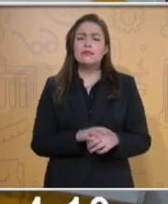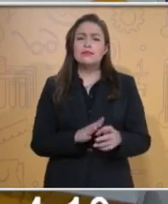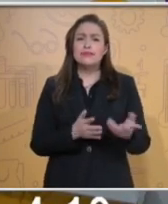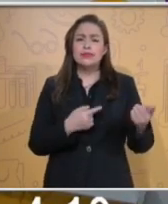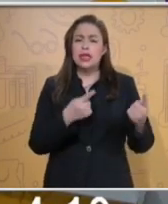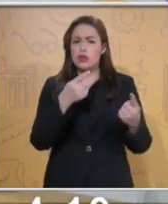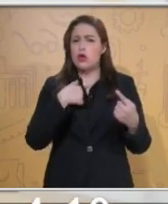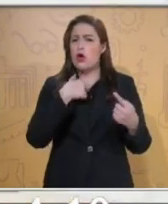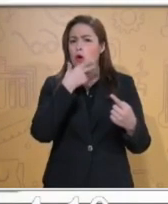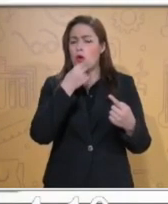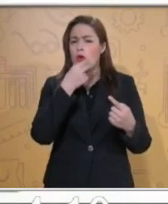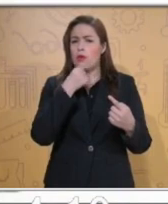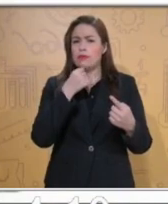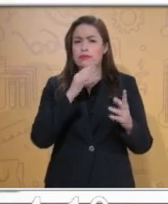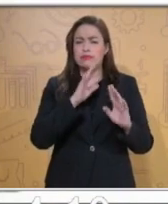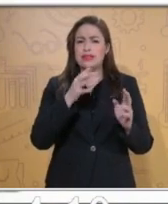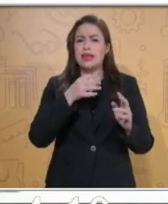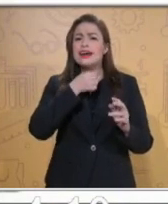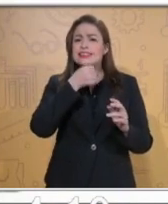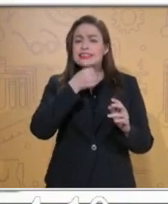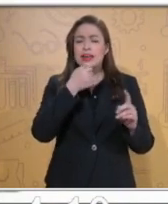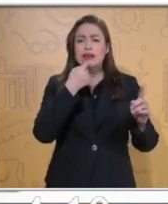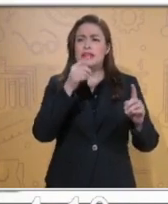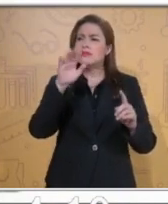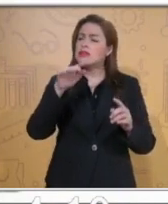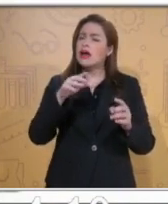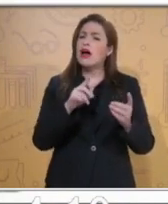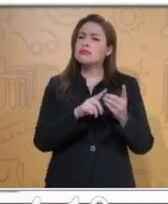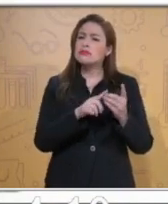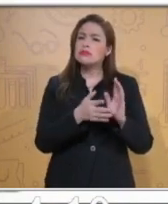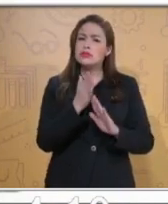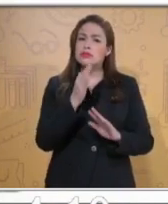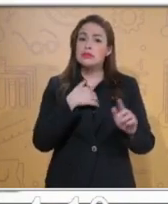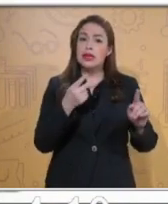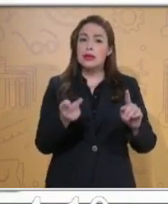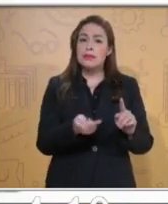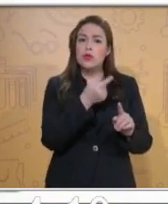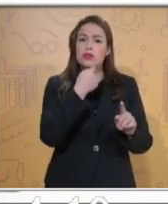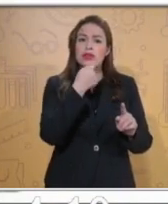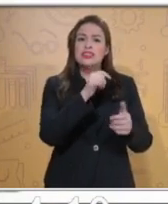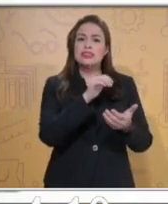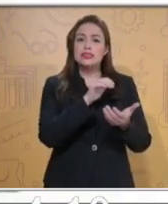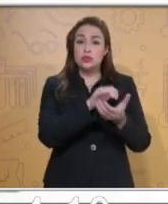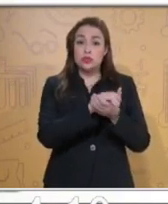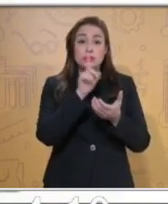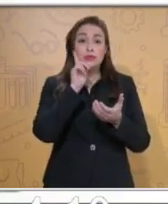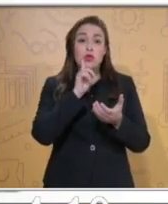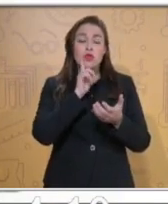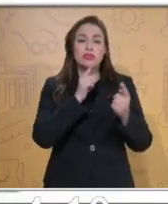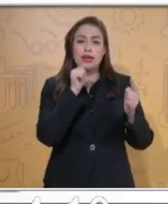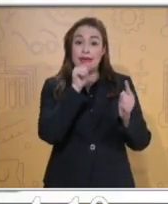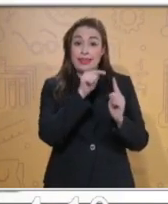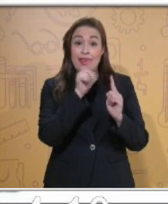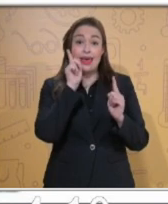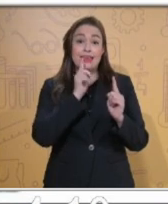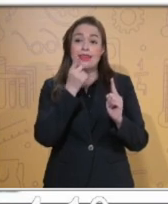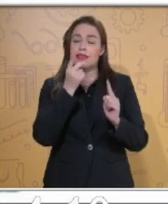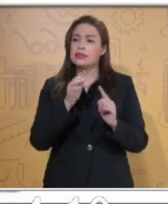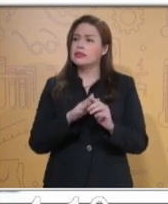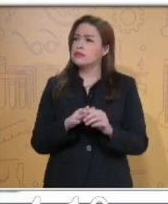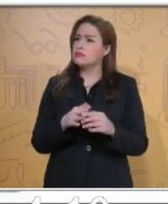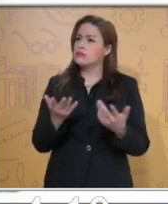old man. He's talking to his wife. He's an old man talking to his wife and asking her, "Where do this